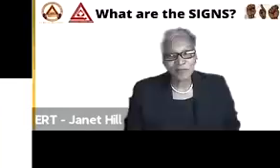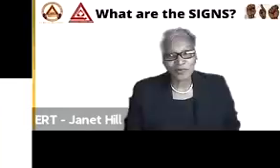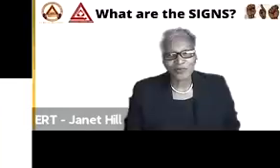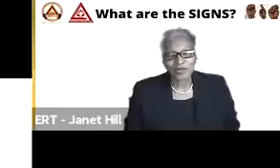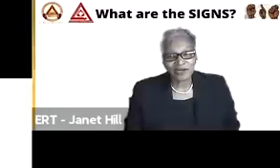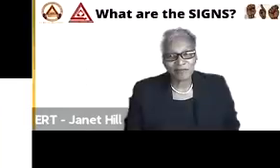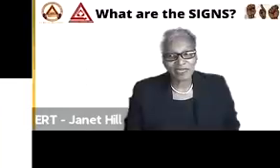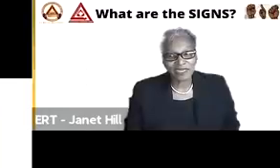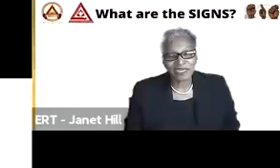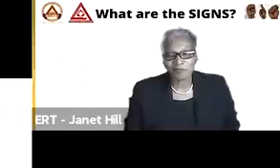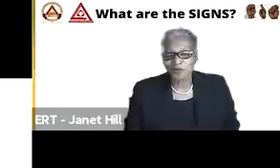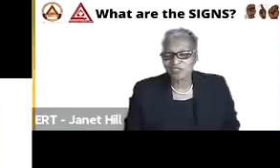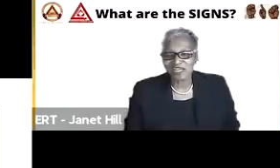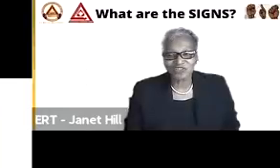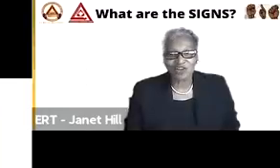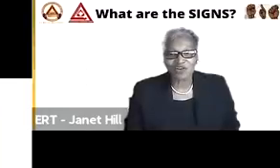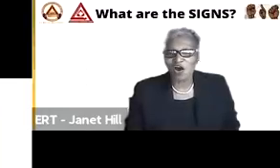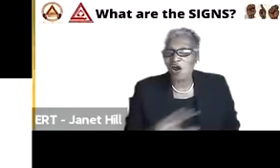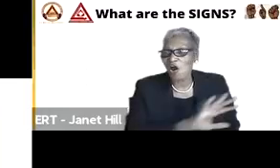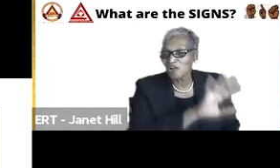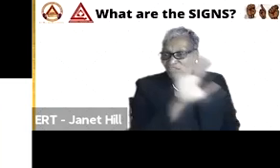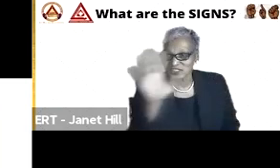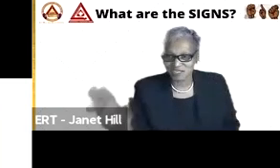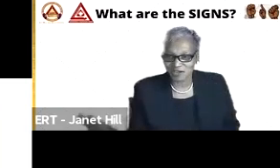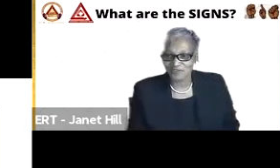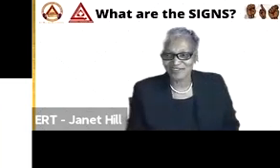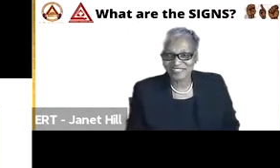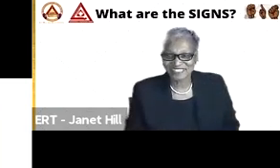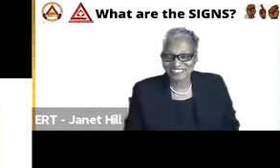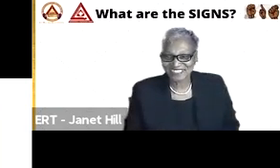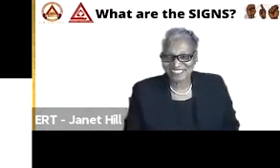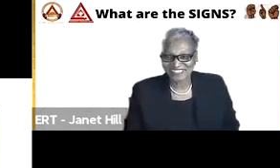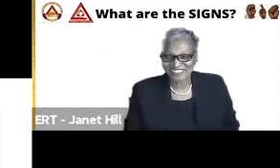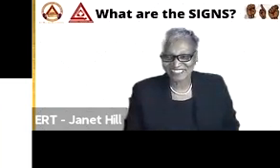Now remember. Okay. When I come back again, I'm going to test y'all on all of this stuff.